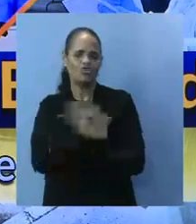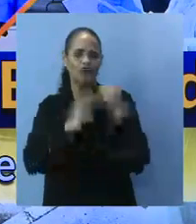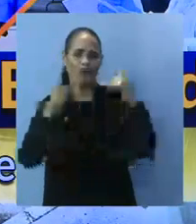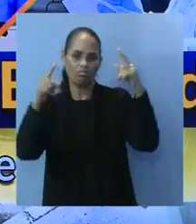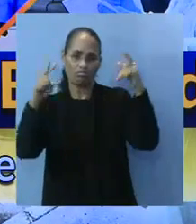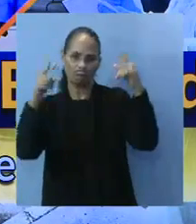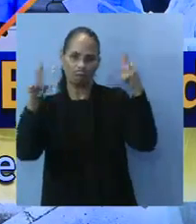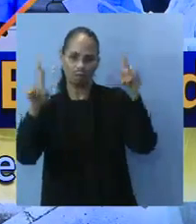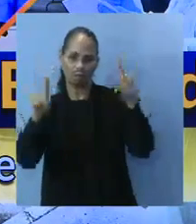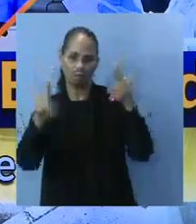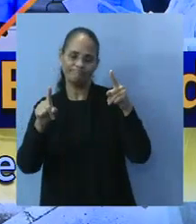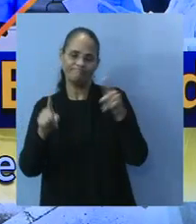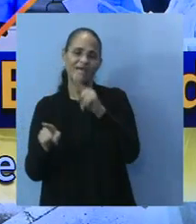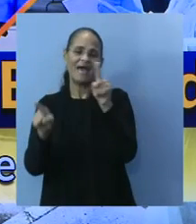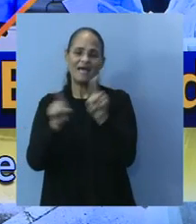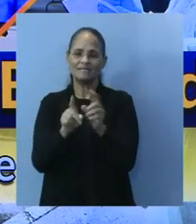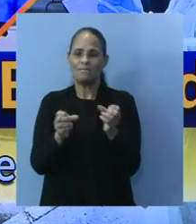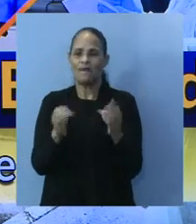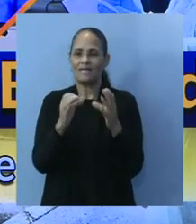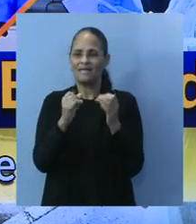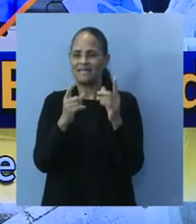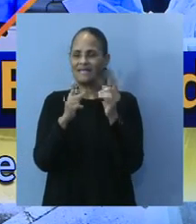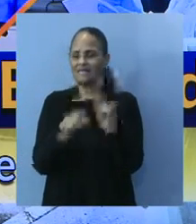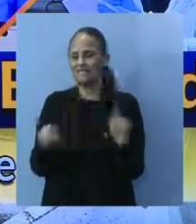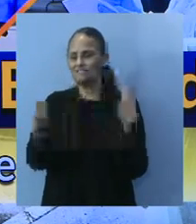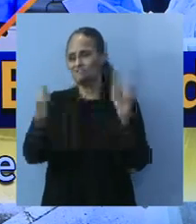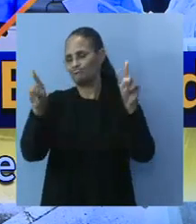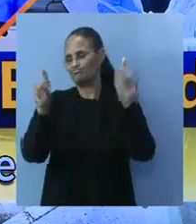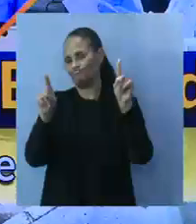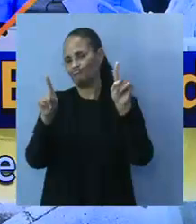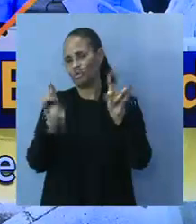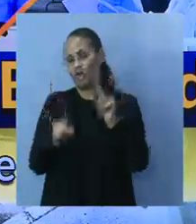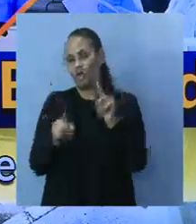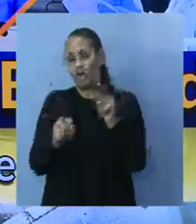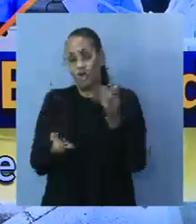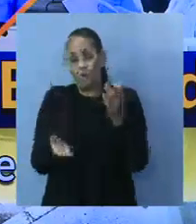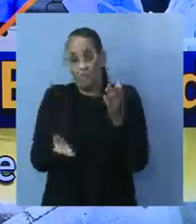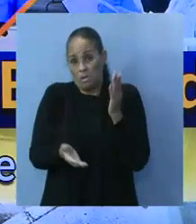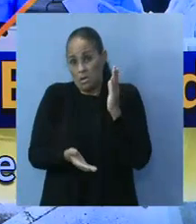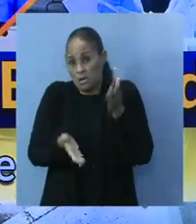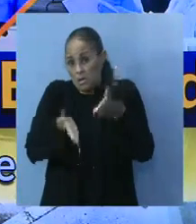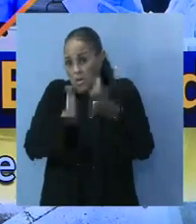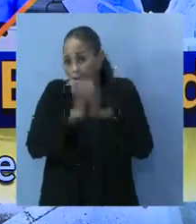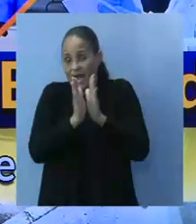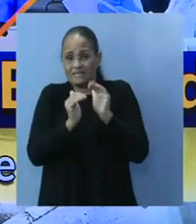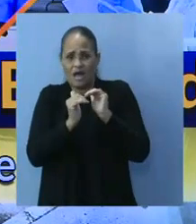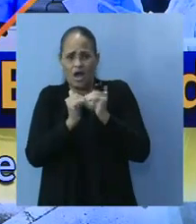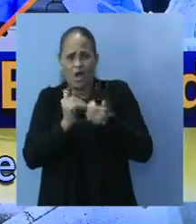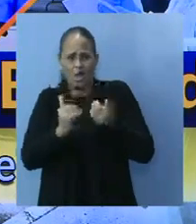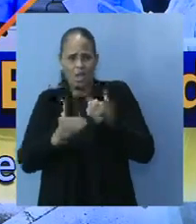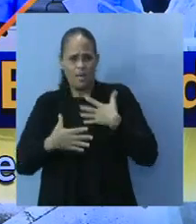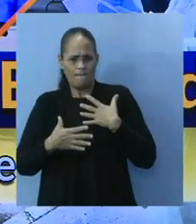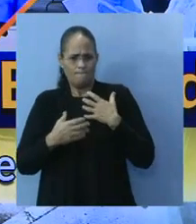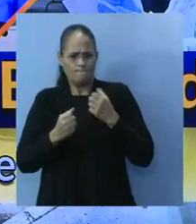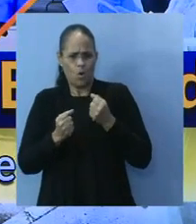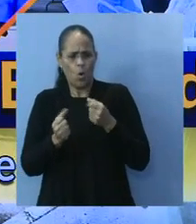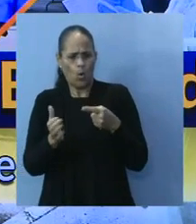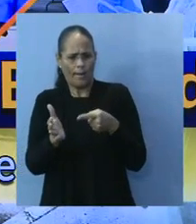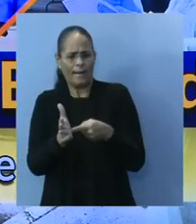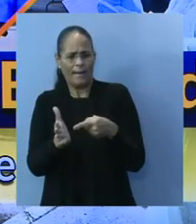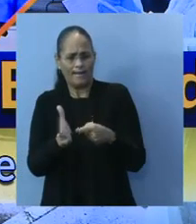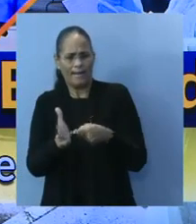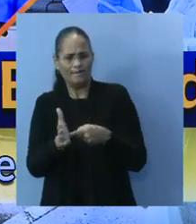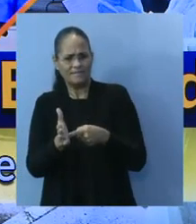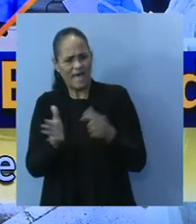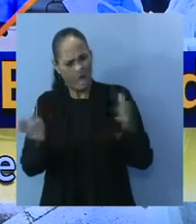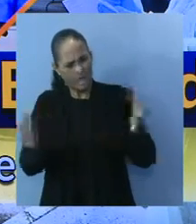things over the past year. You may ask how we are able to make such bold claims and set such